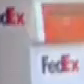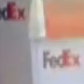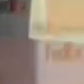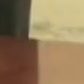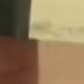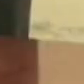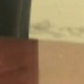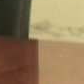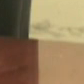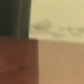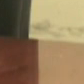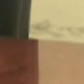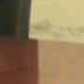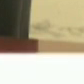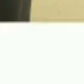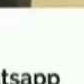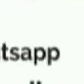to help.